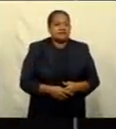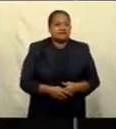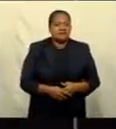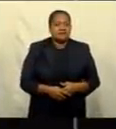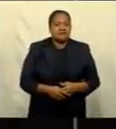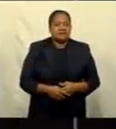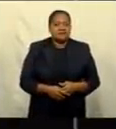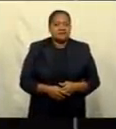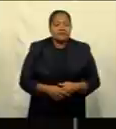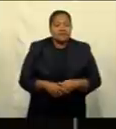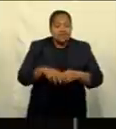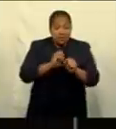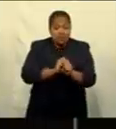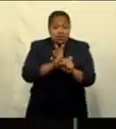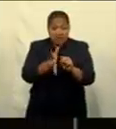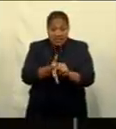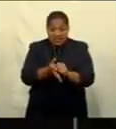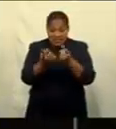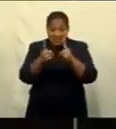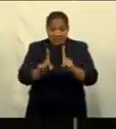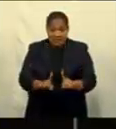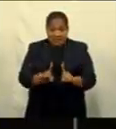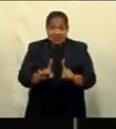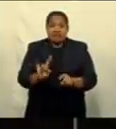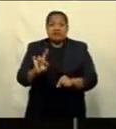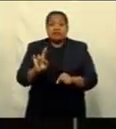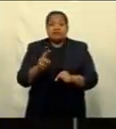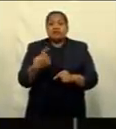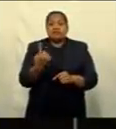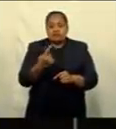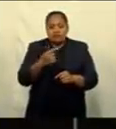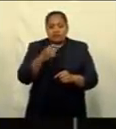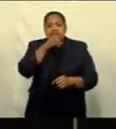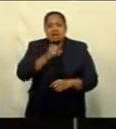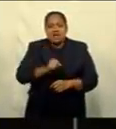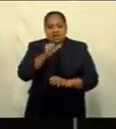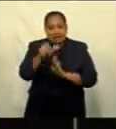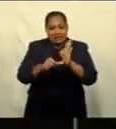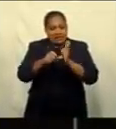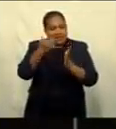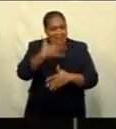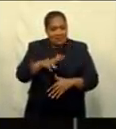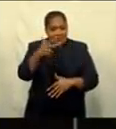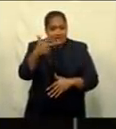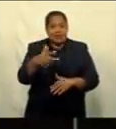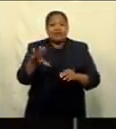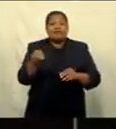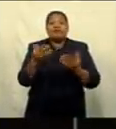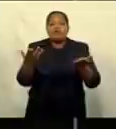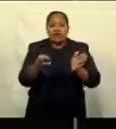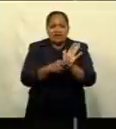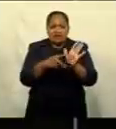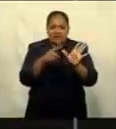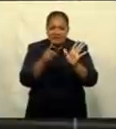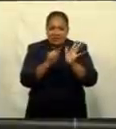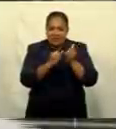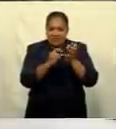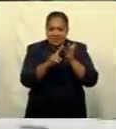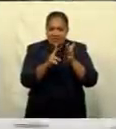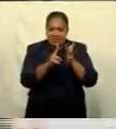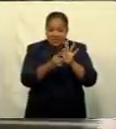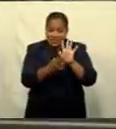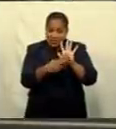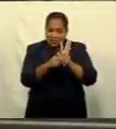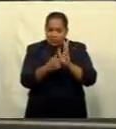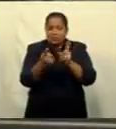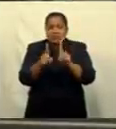The latest COVID-19 fatality is a 58-year-old man from Delai Valalevu in Nasinu who died at home. The Health